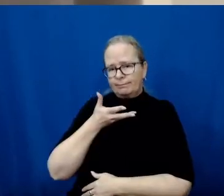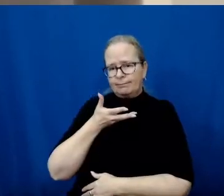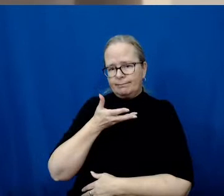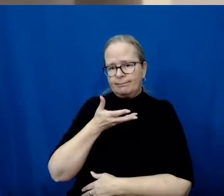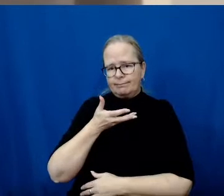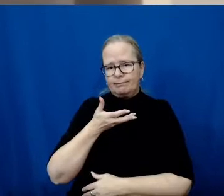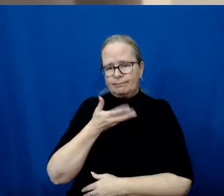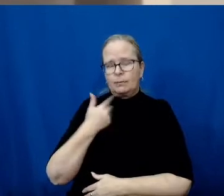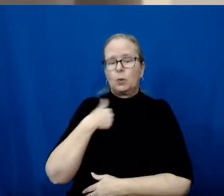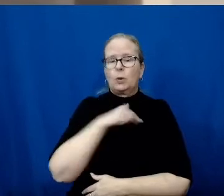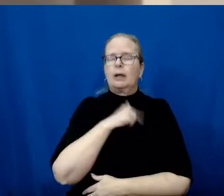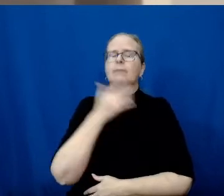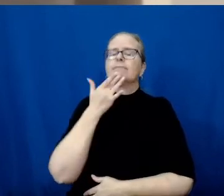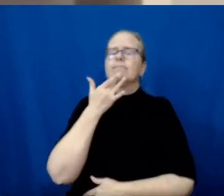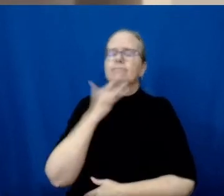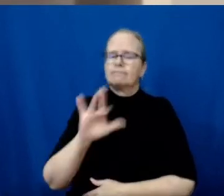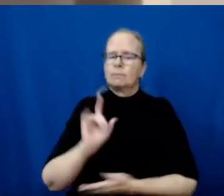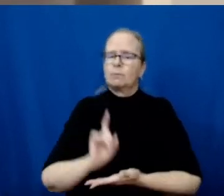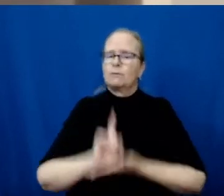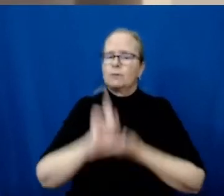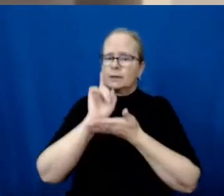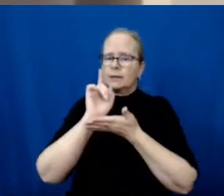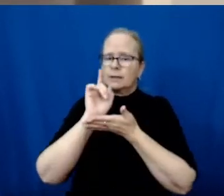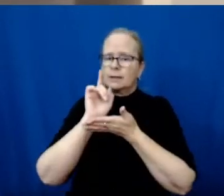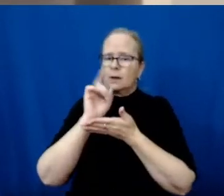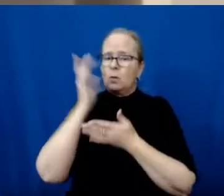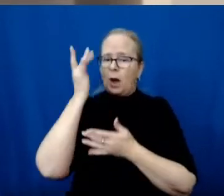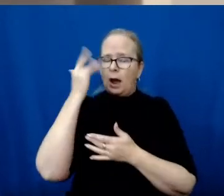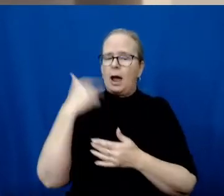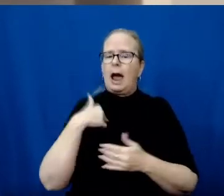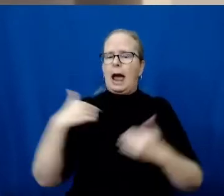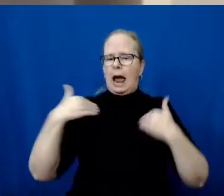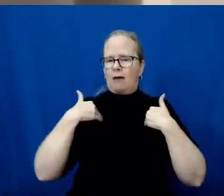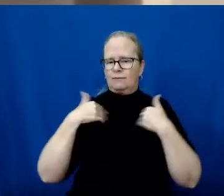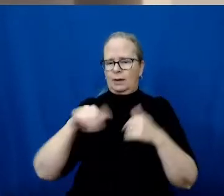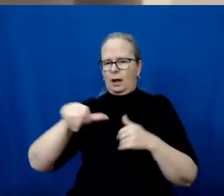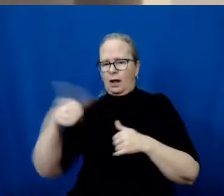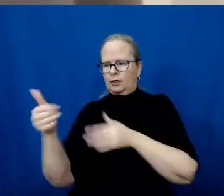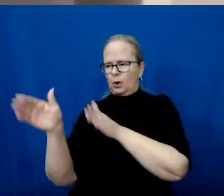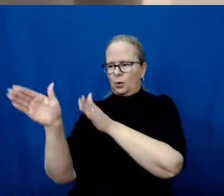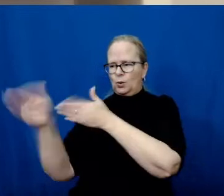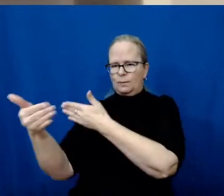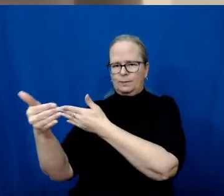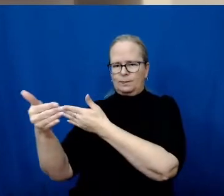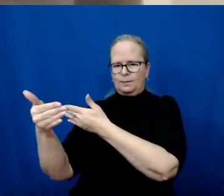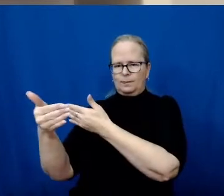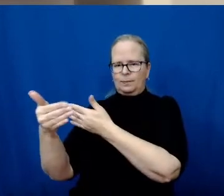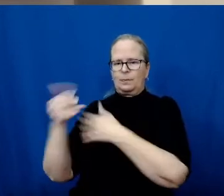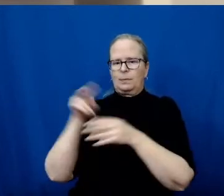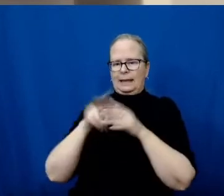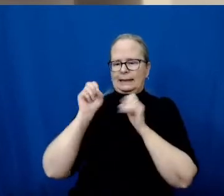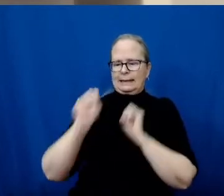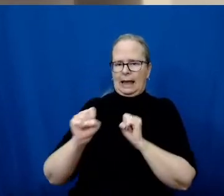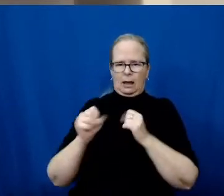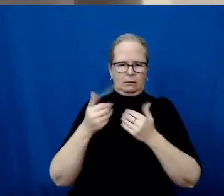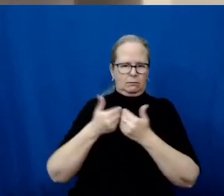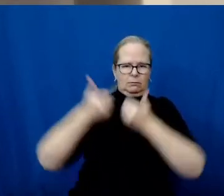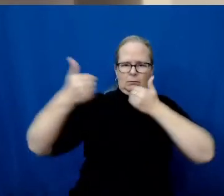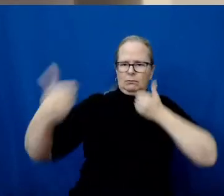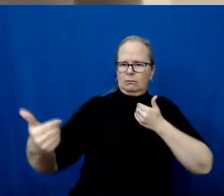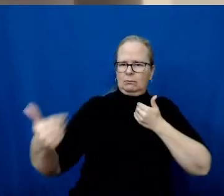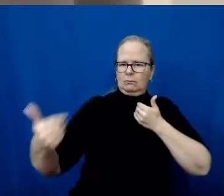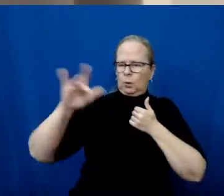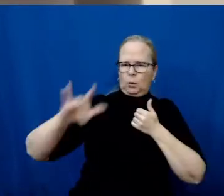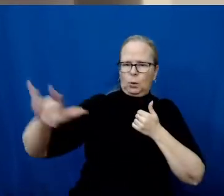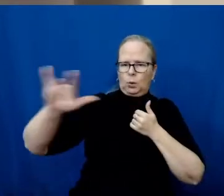talk about how to do it in different kind of housing configurations. But we have a floor that we were able to dedicate to